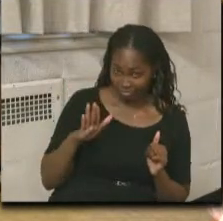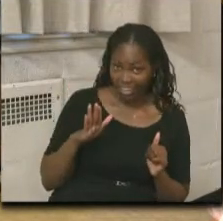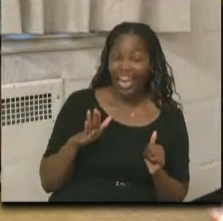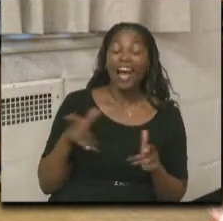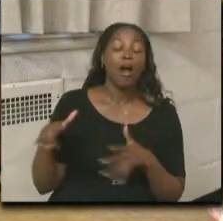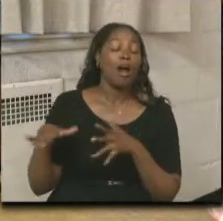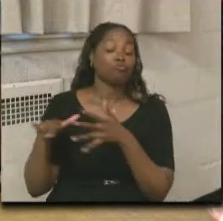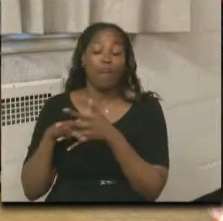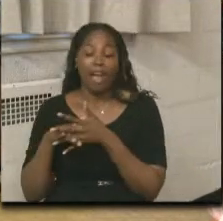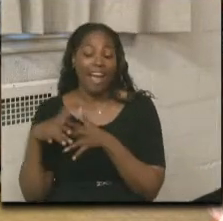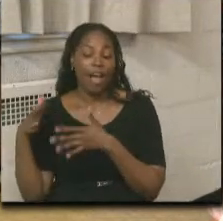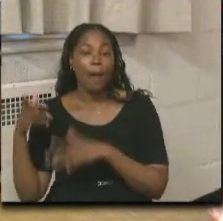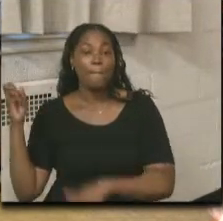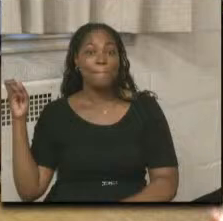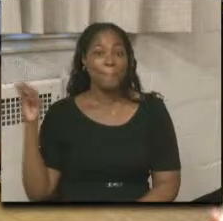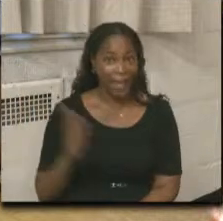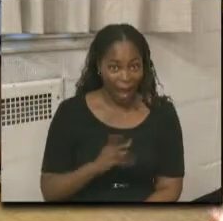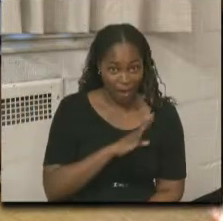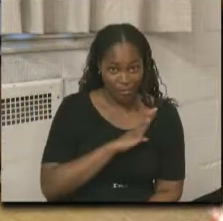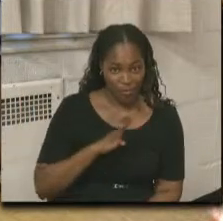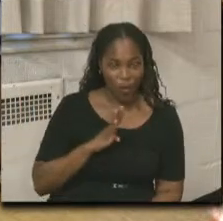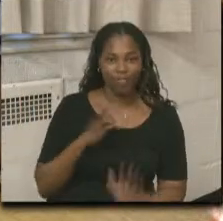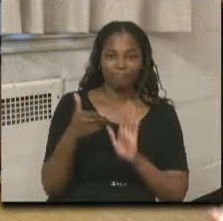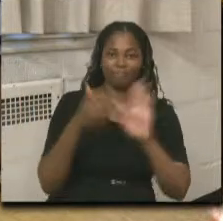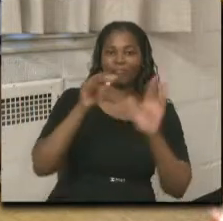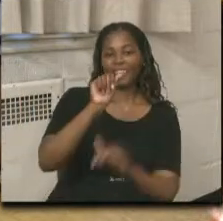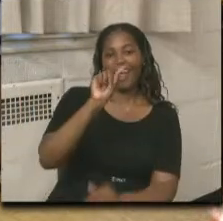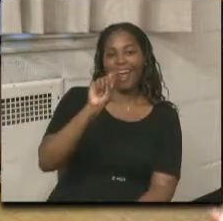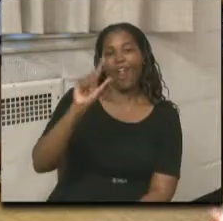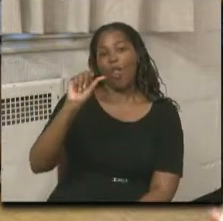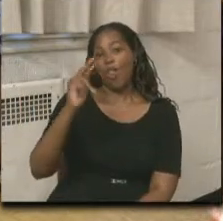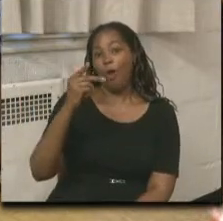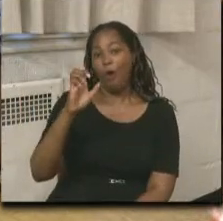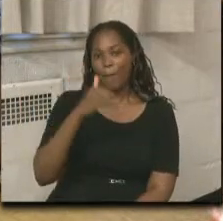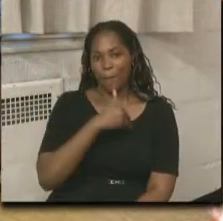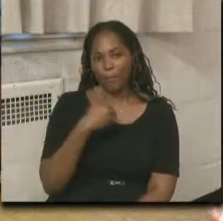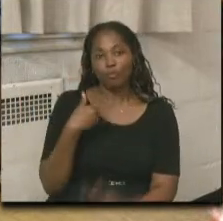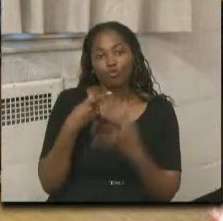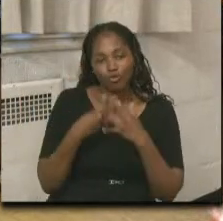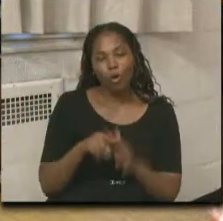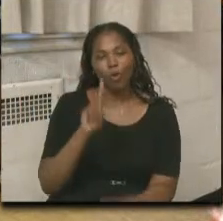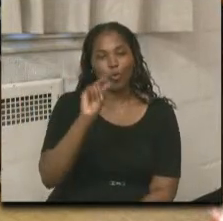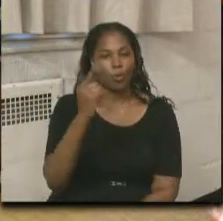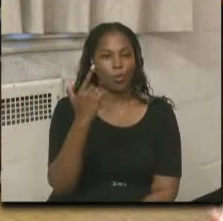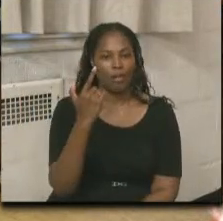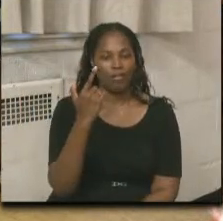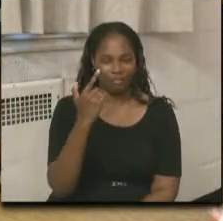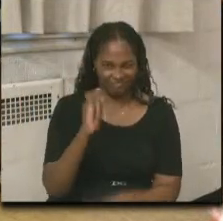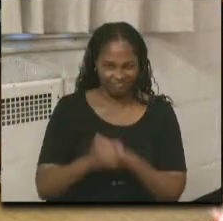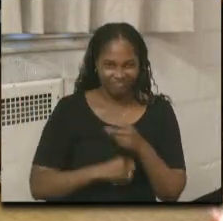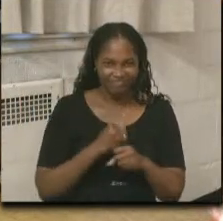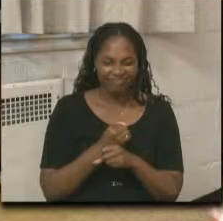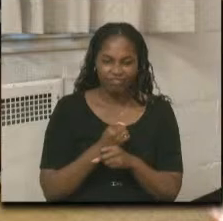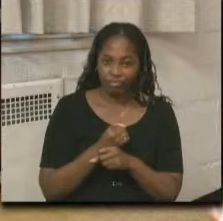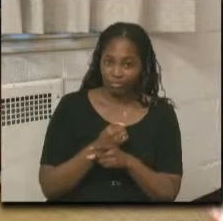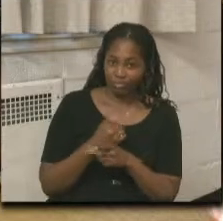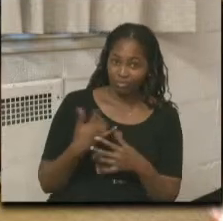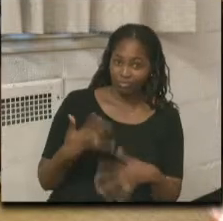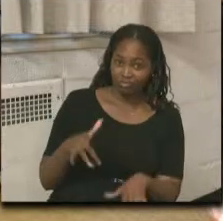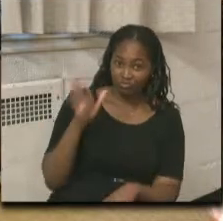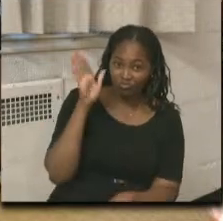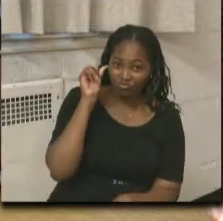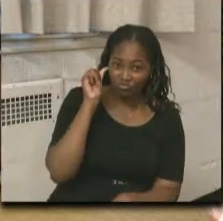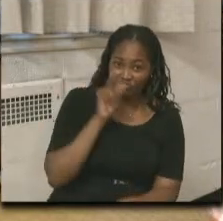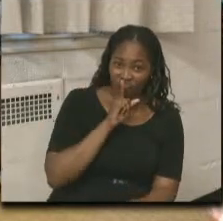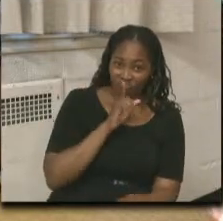came back to the board as an at-large member beginning in 2021. Talk about dedication, talk about commitment, talk about owning